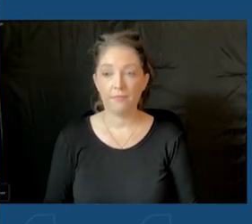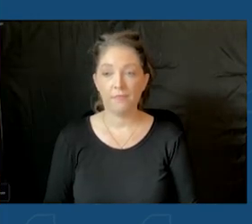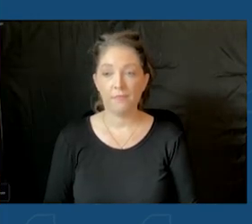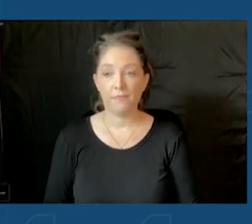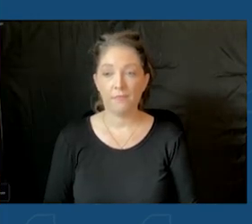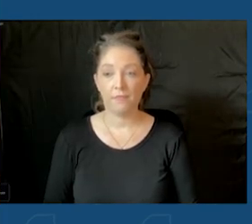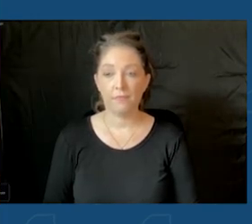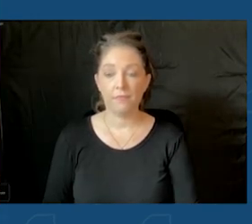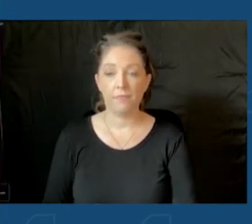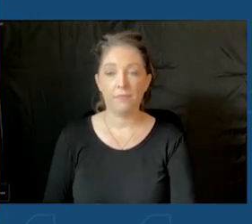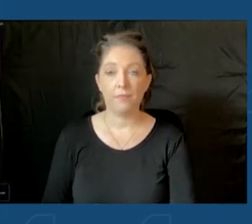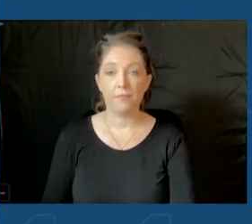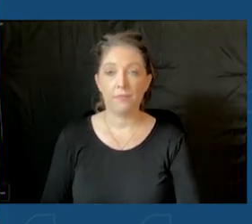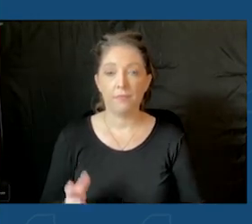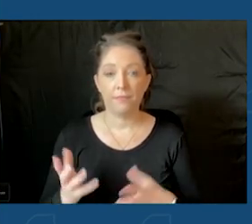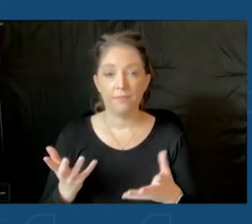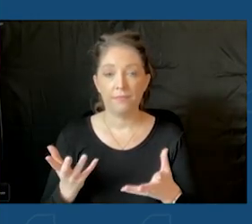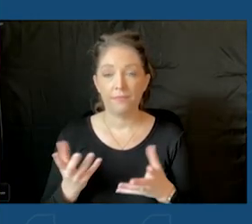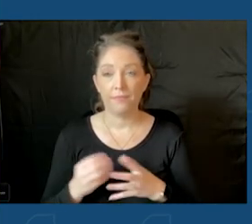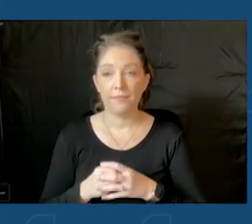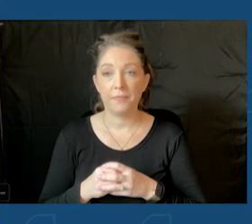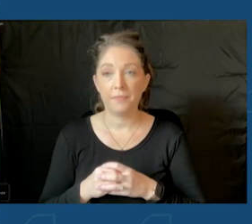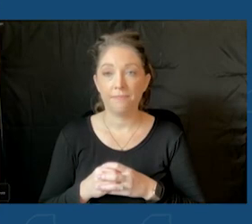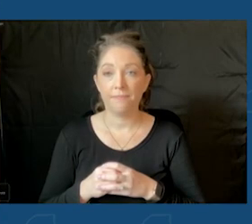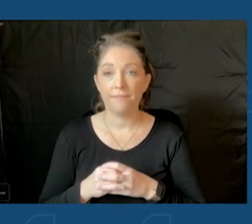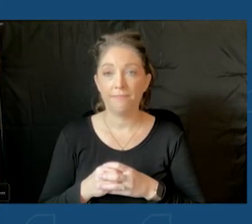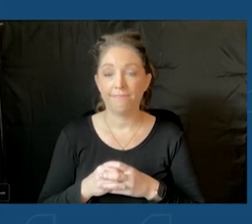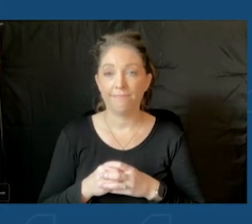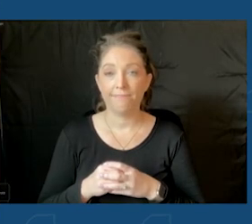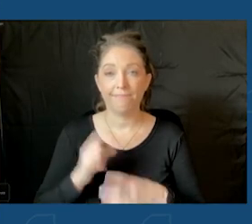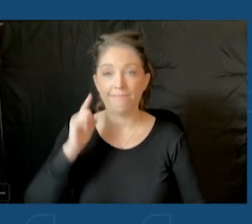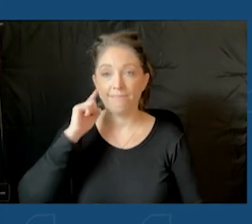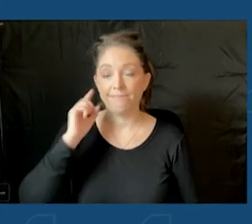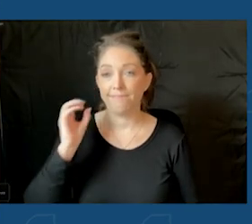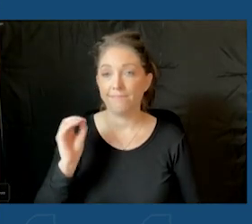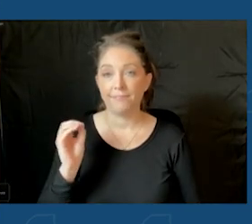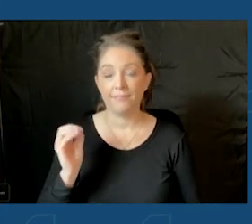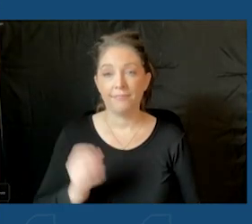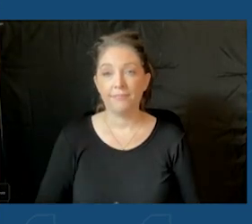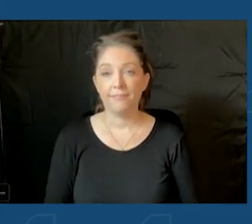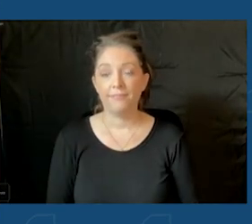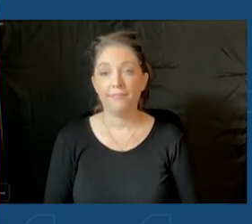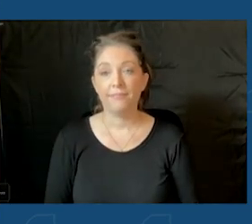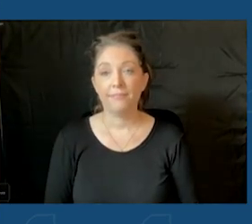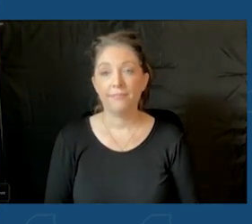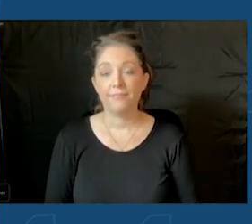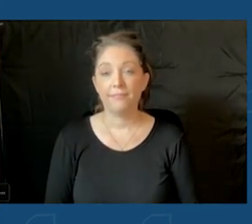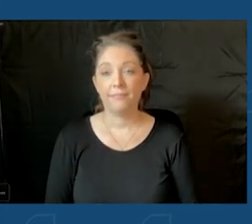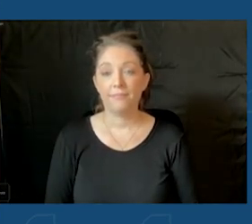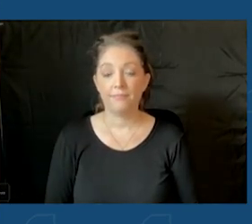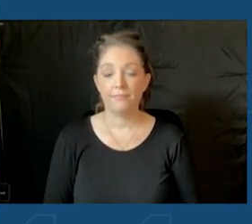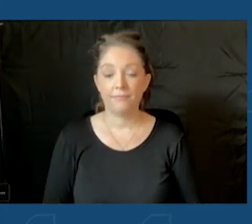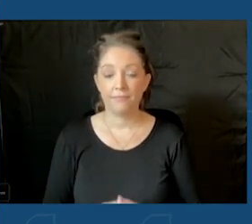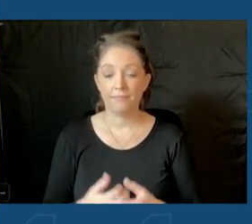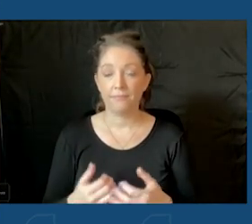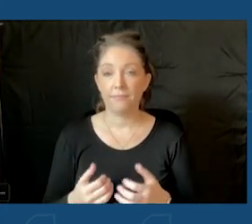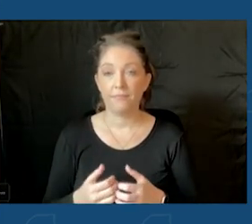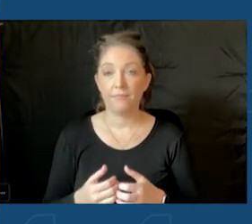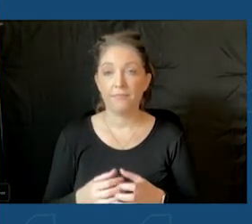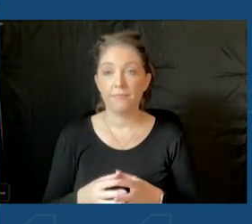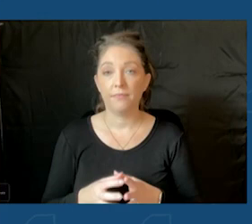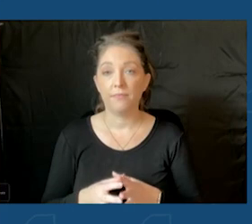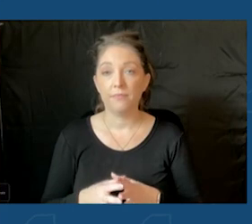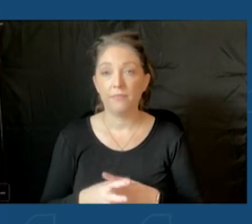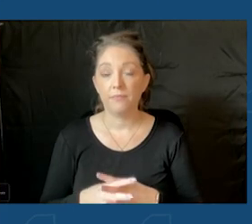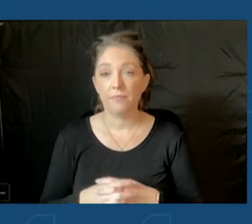So I'm going to, Gary, you're the next man up. And when I pass it to you,